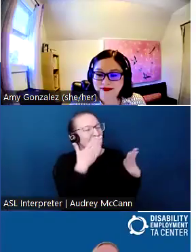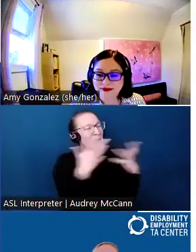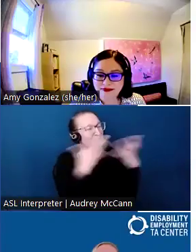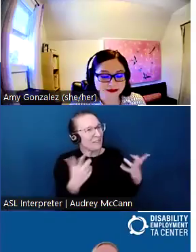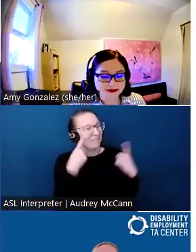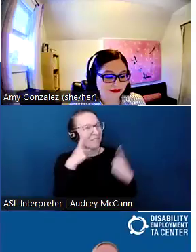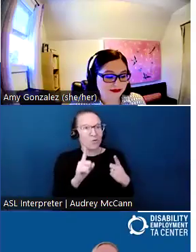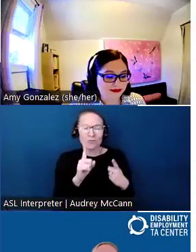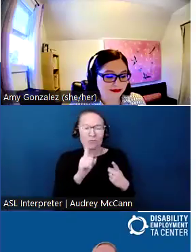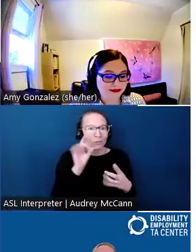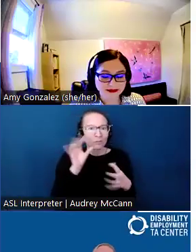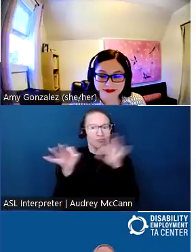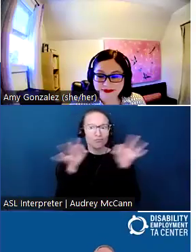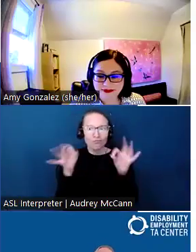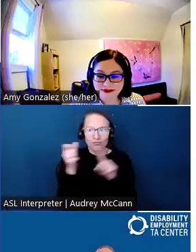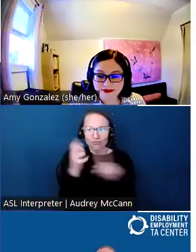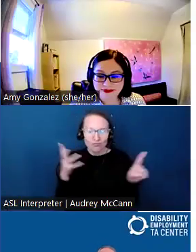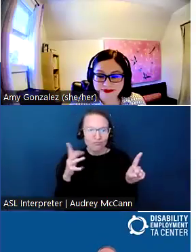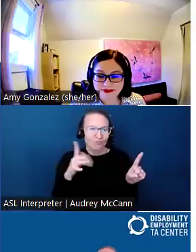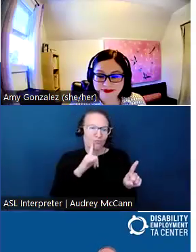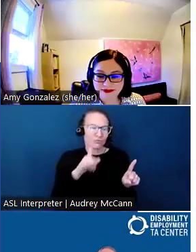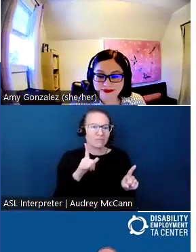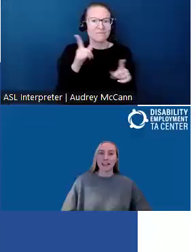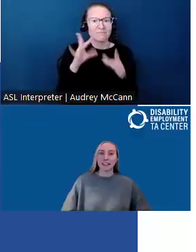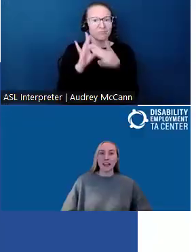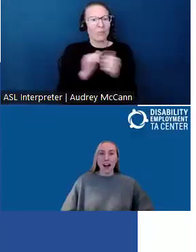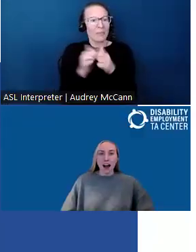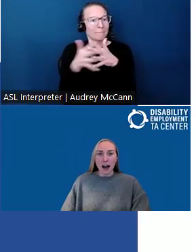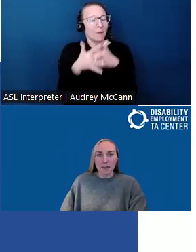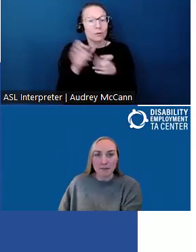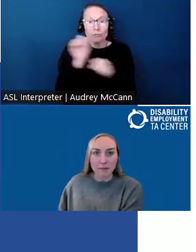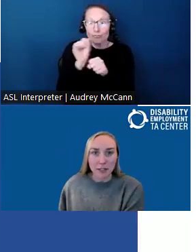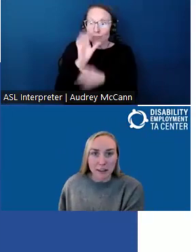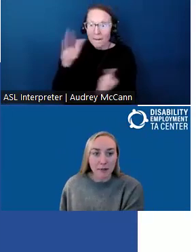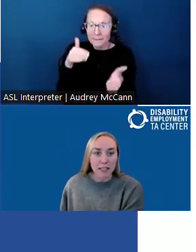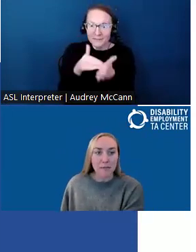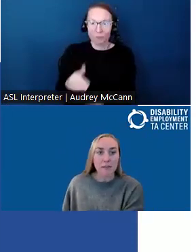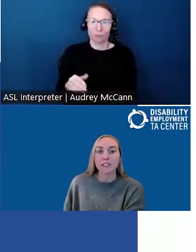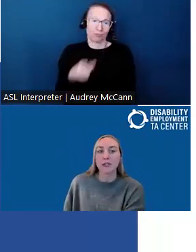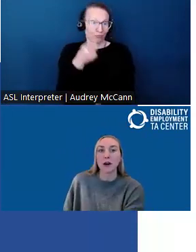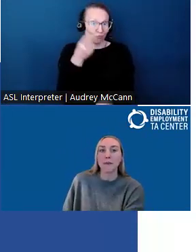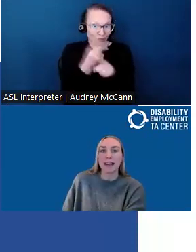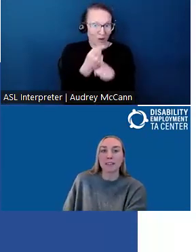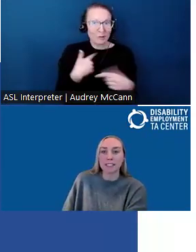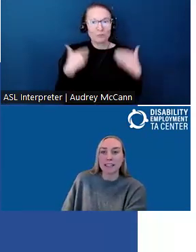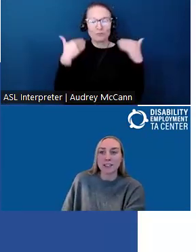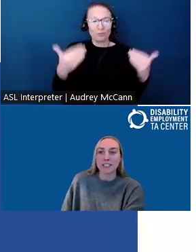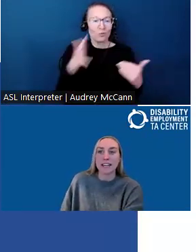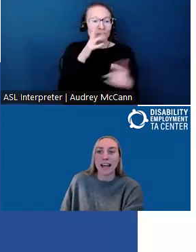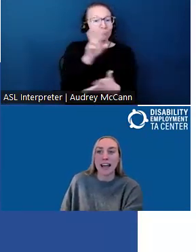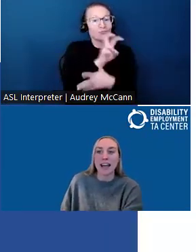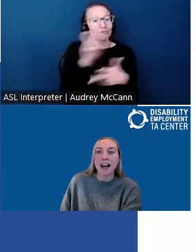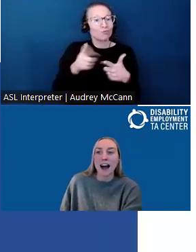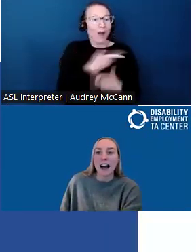that helpful overview and background about American Job Centers. You're right, we're going to move into our panel